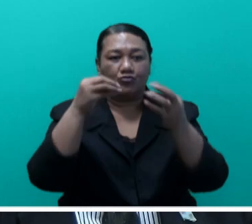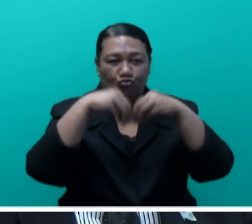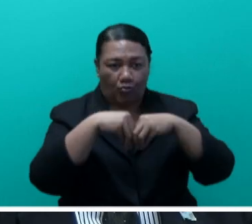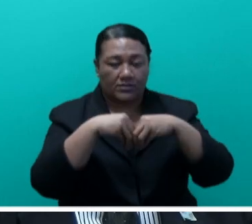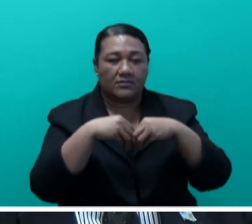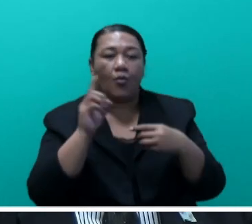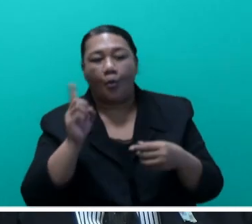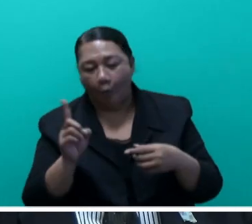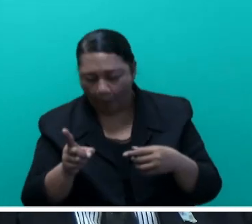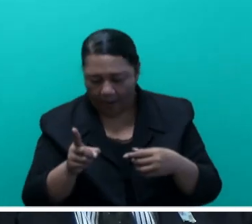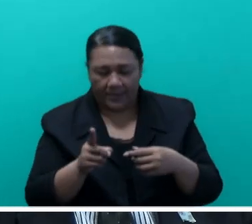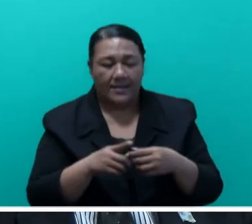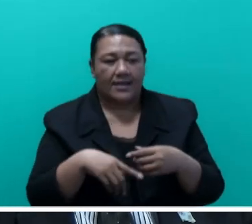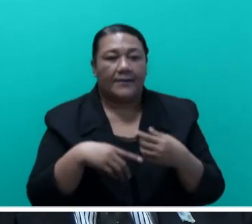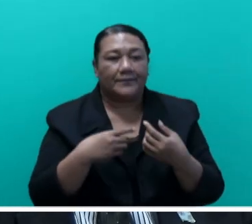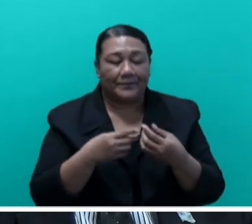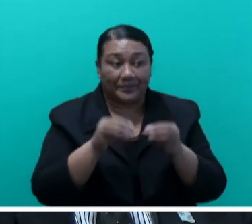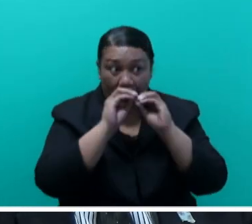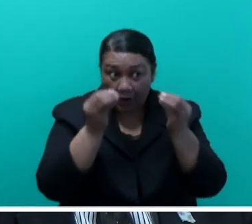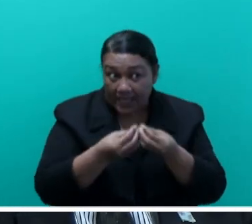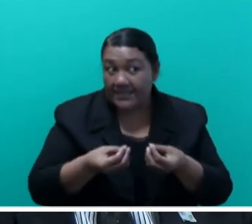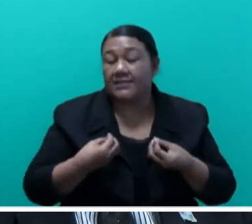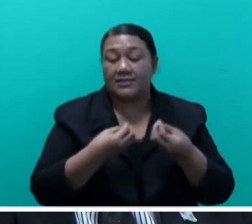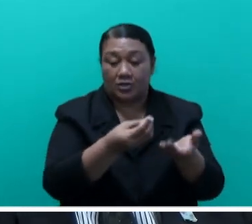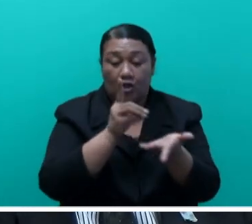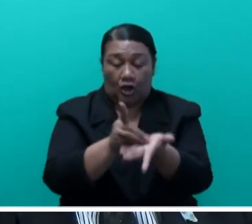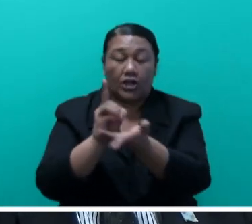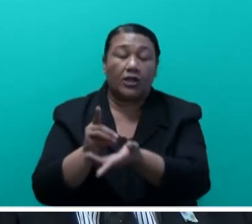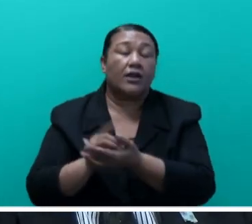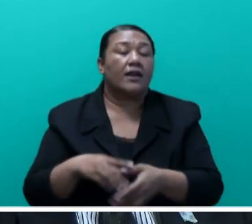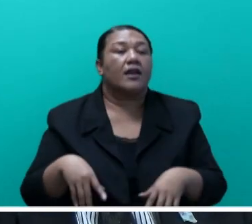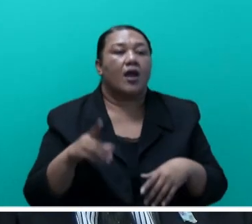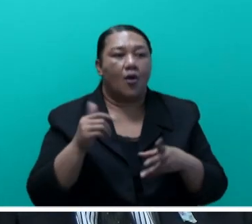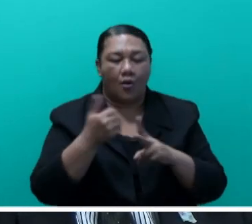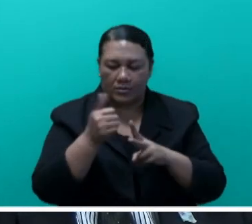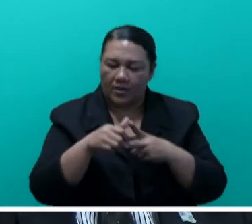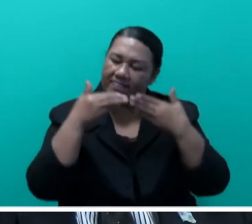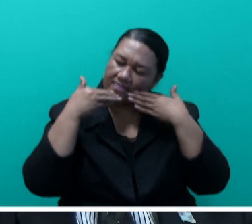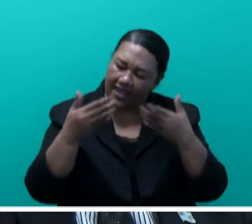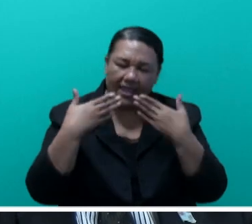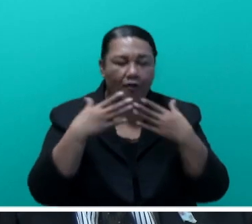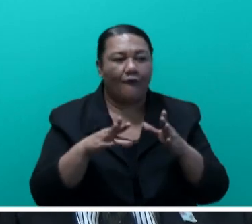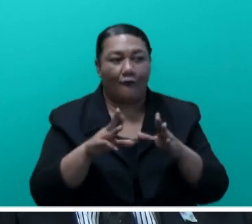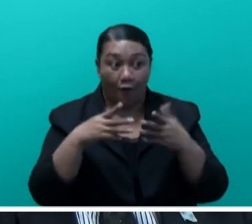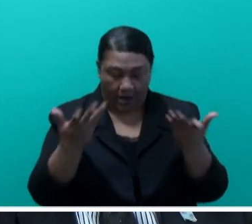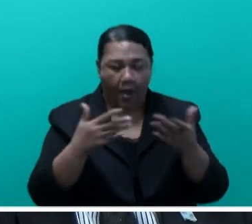in expediting the policy objectives. Thank you, Mr. Speaker, and